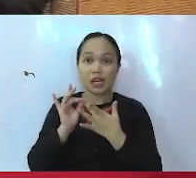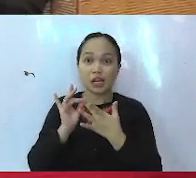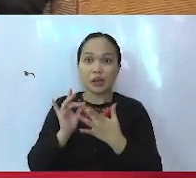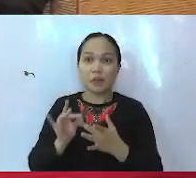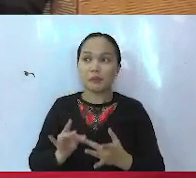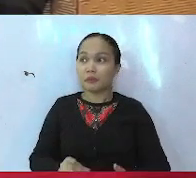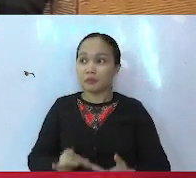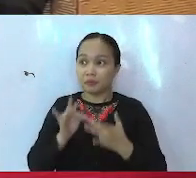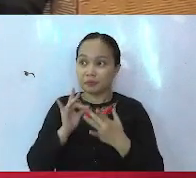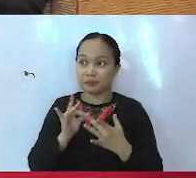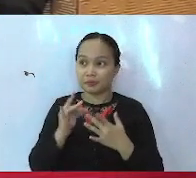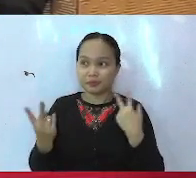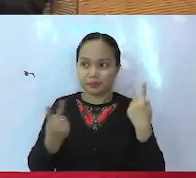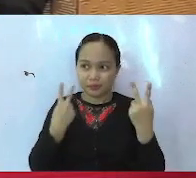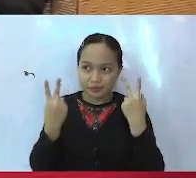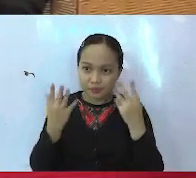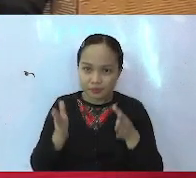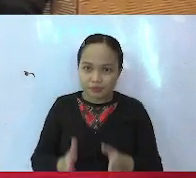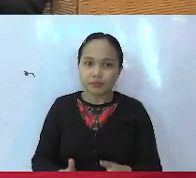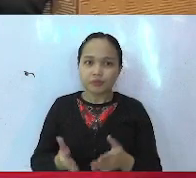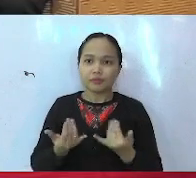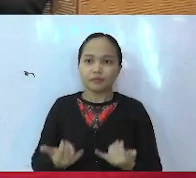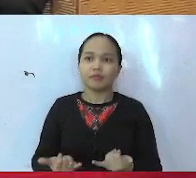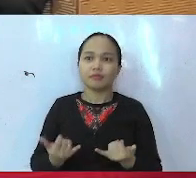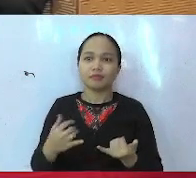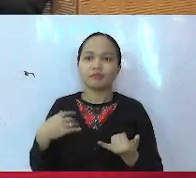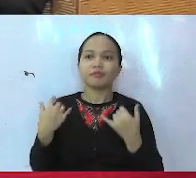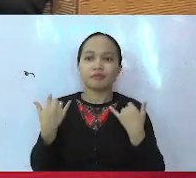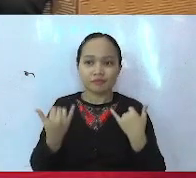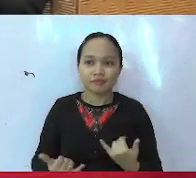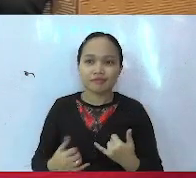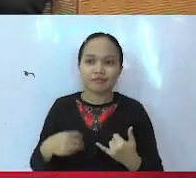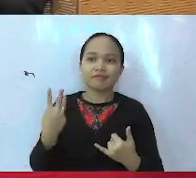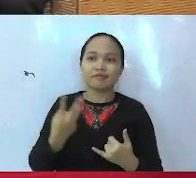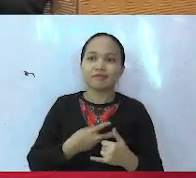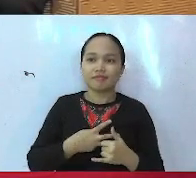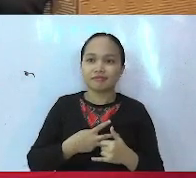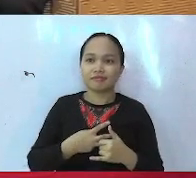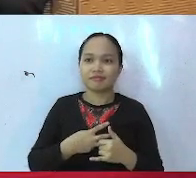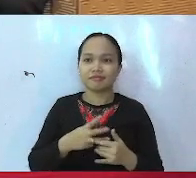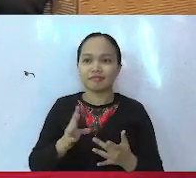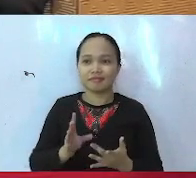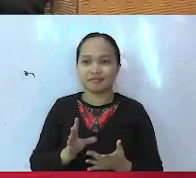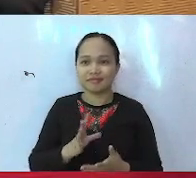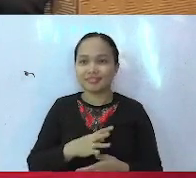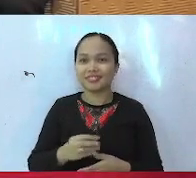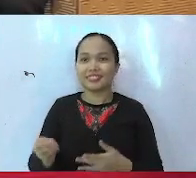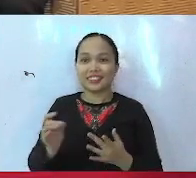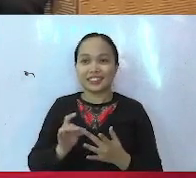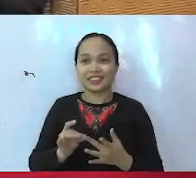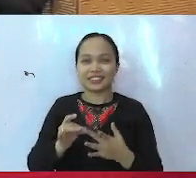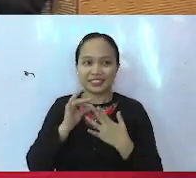Tonight, we have a special guest. Tonight, we have a special guest. And a special child. Yeah. Yeah.